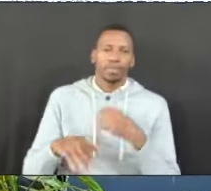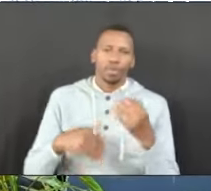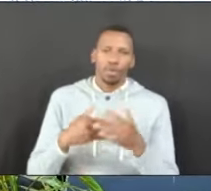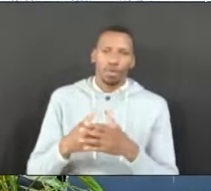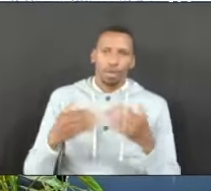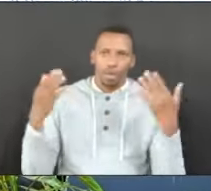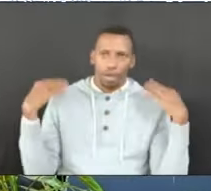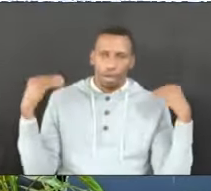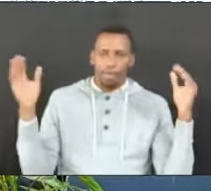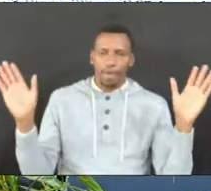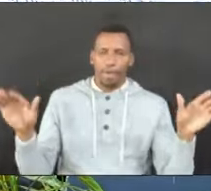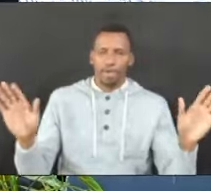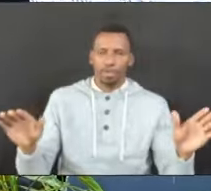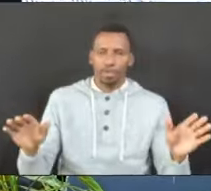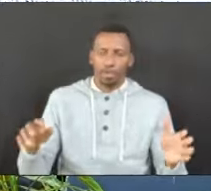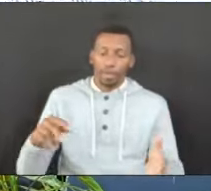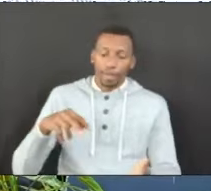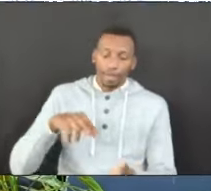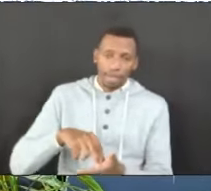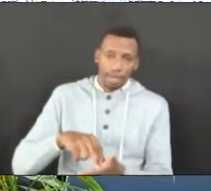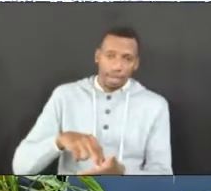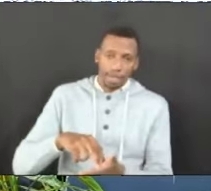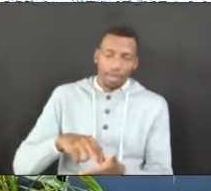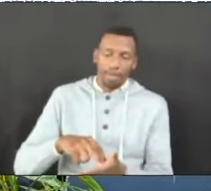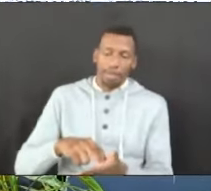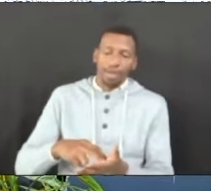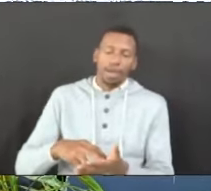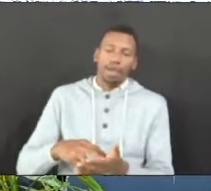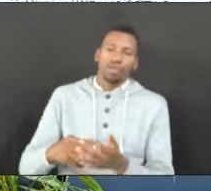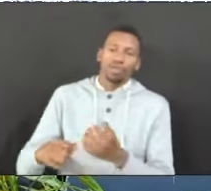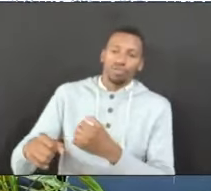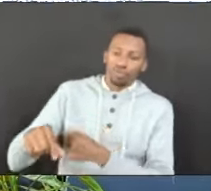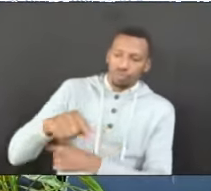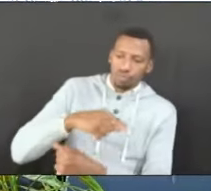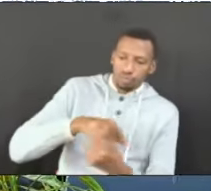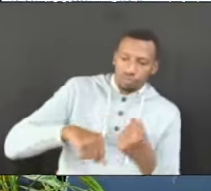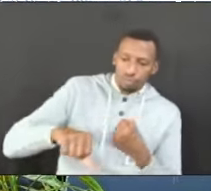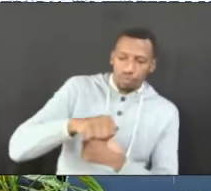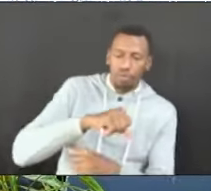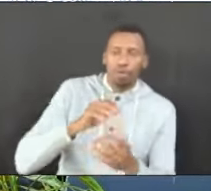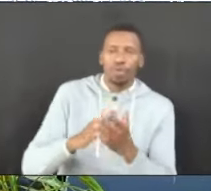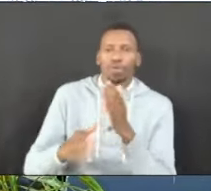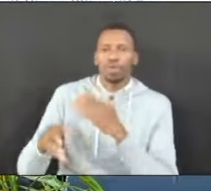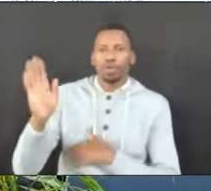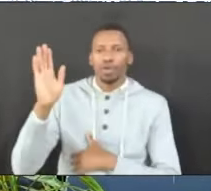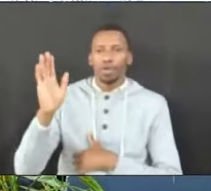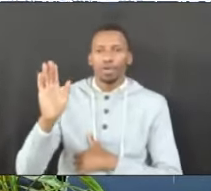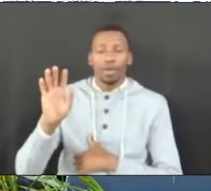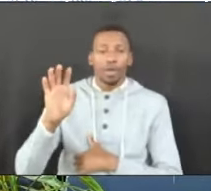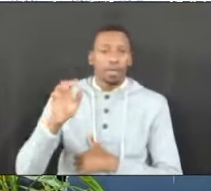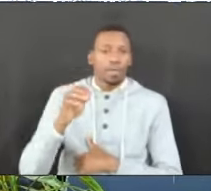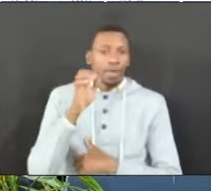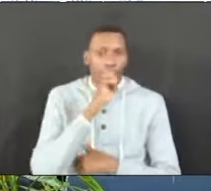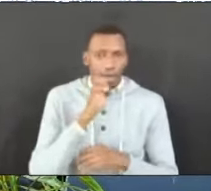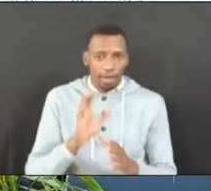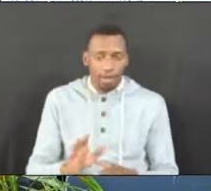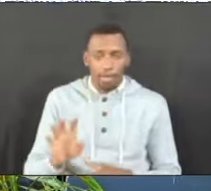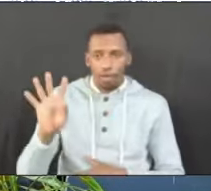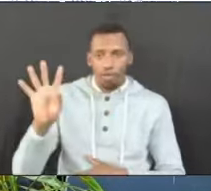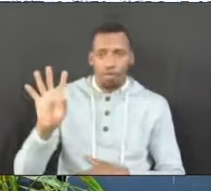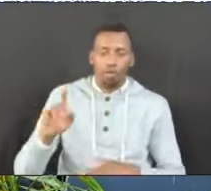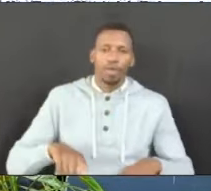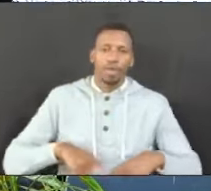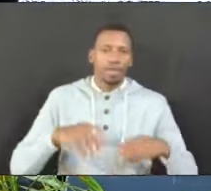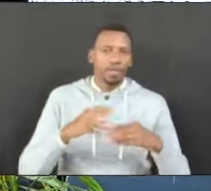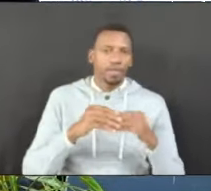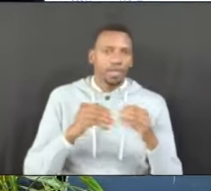were standing around the throne and around the elders and the four living creatures. What happens?